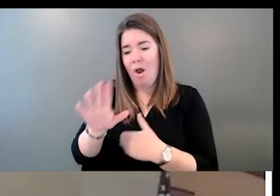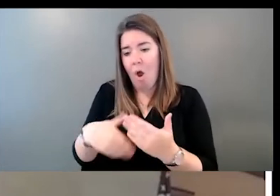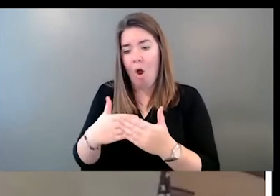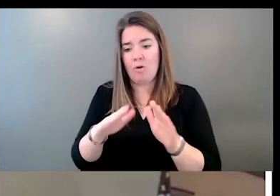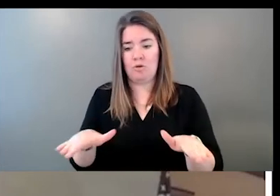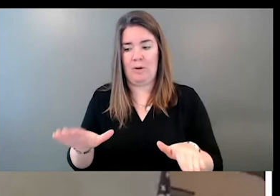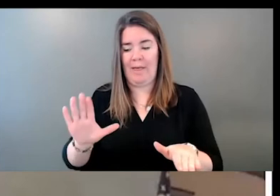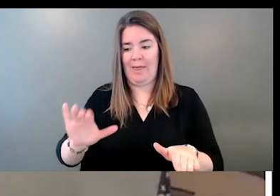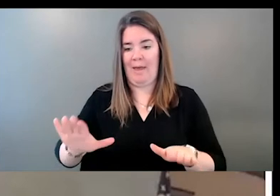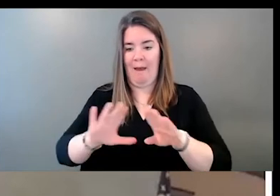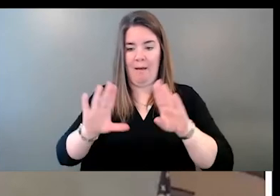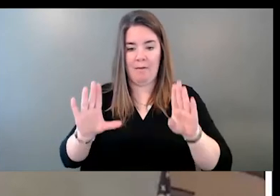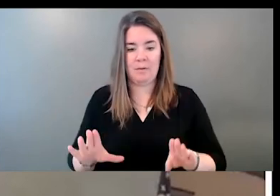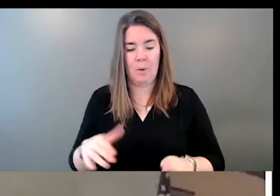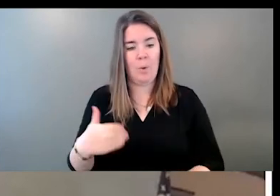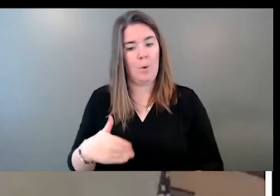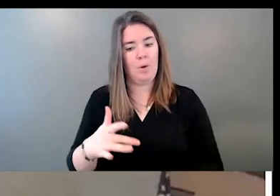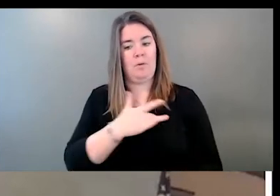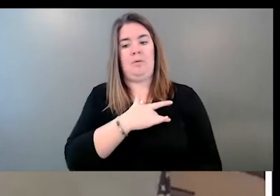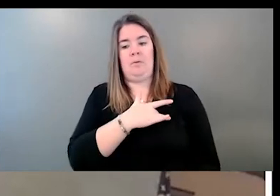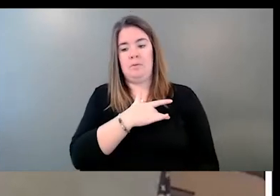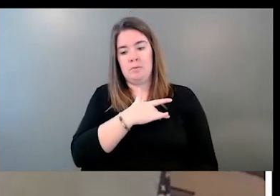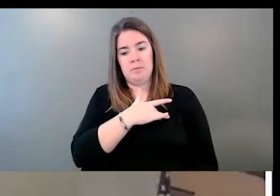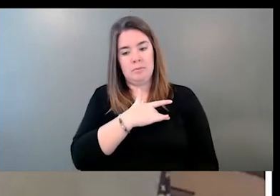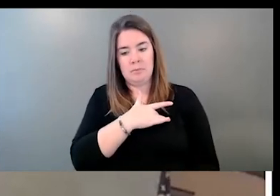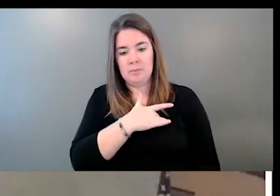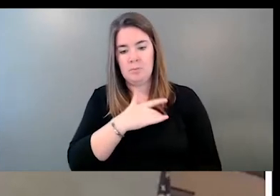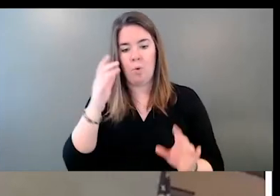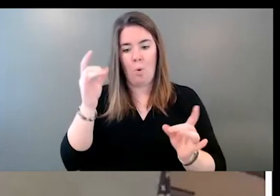for these families and these communities is unfathomable.